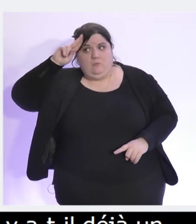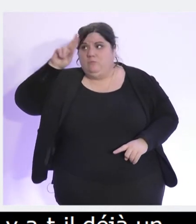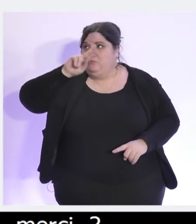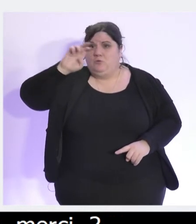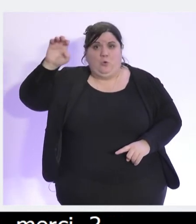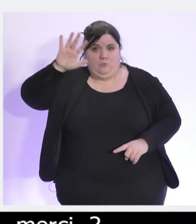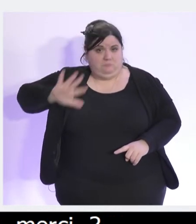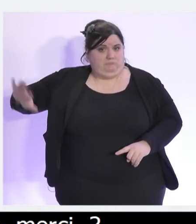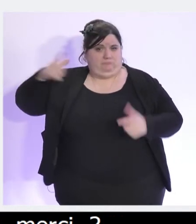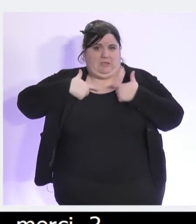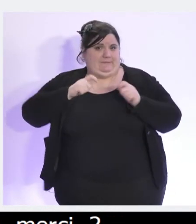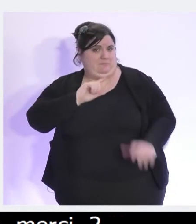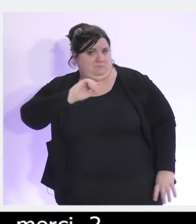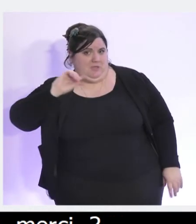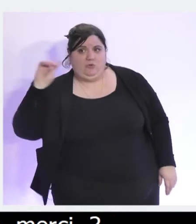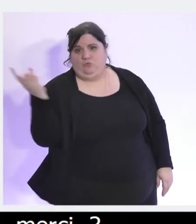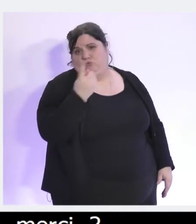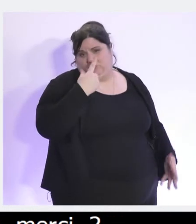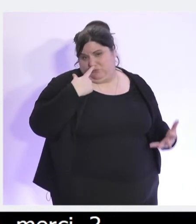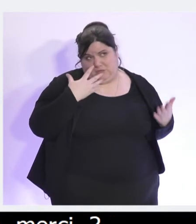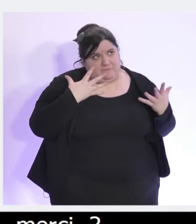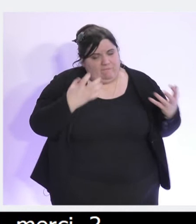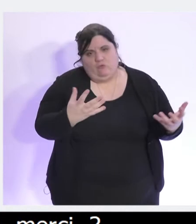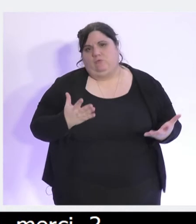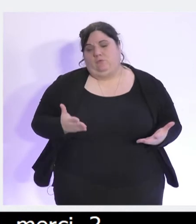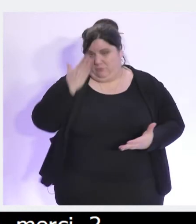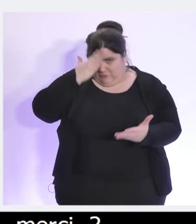and obviously, the sooner